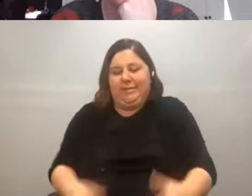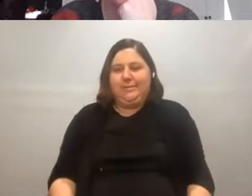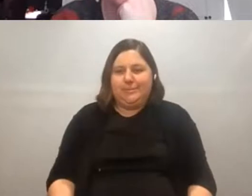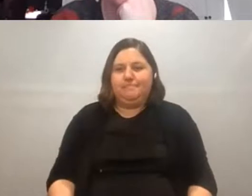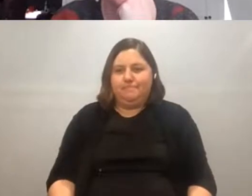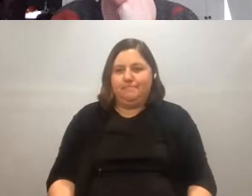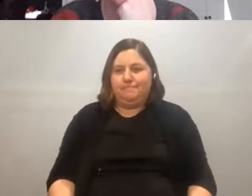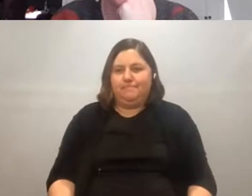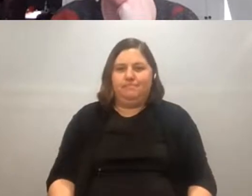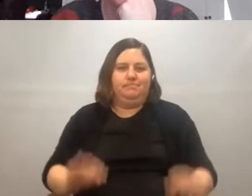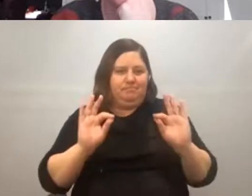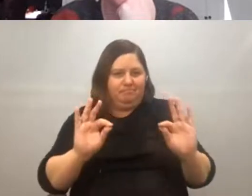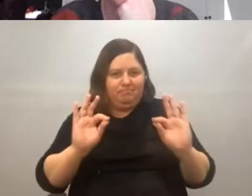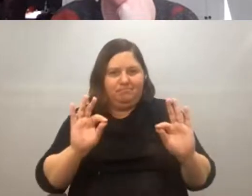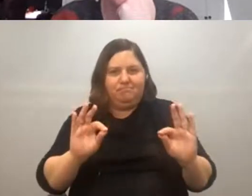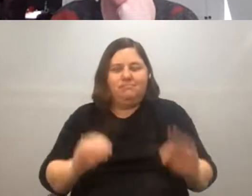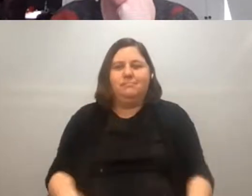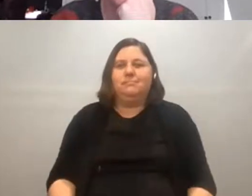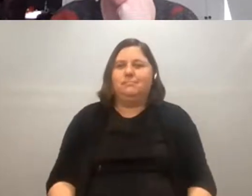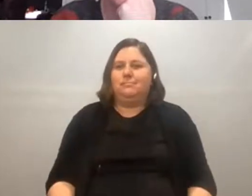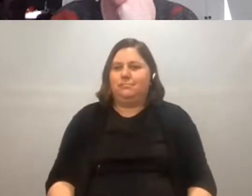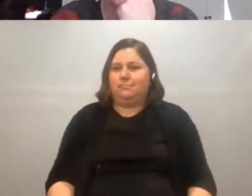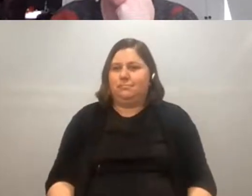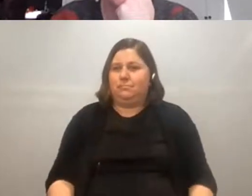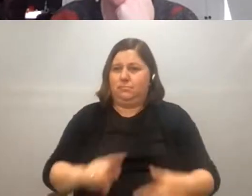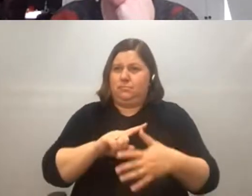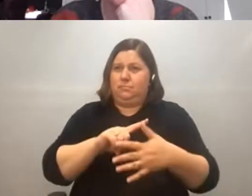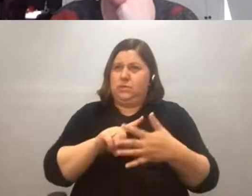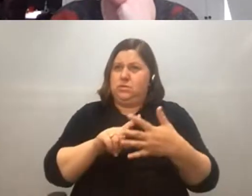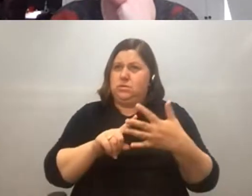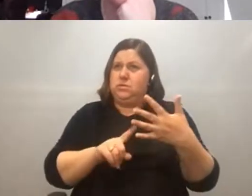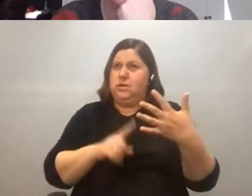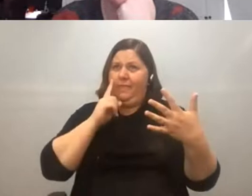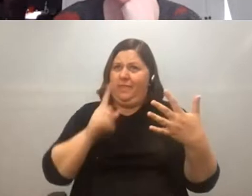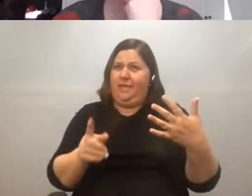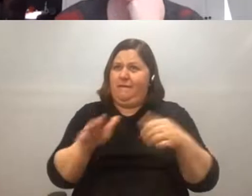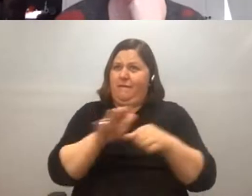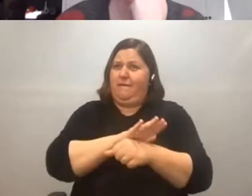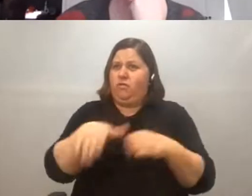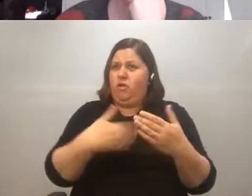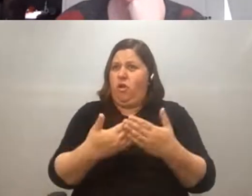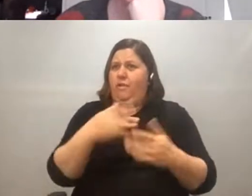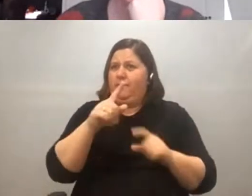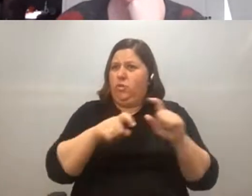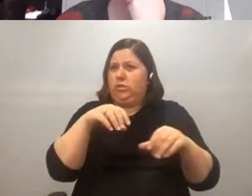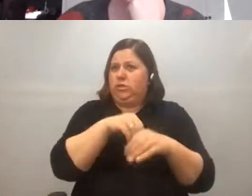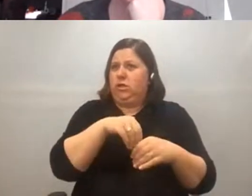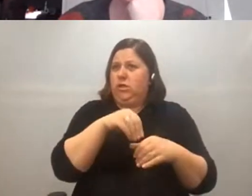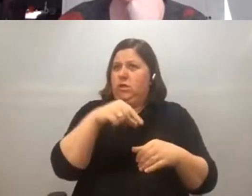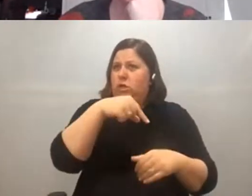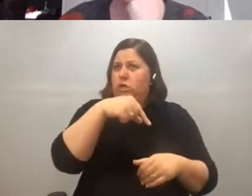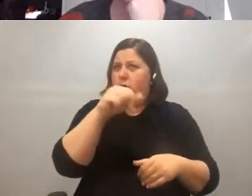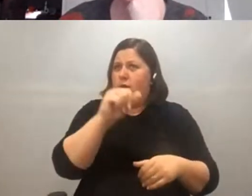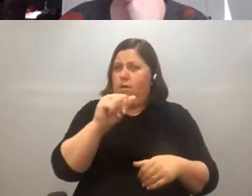uh excellent and i think that's the last one we had in our q a i'm just looking through my chat here